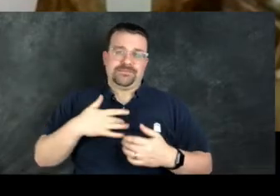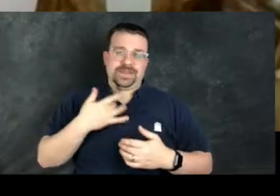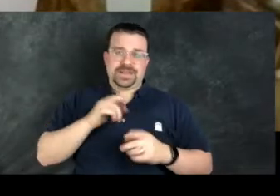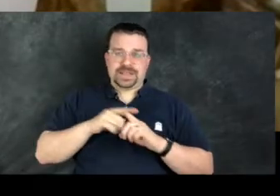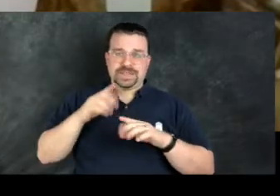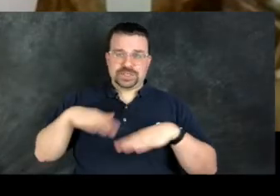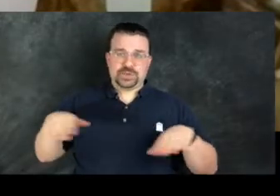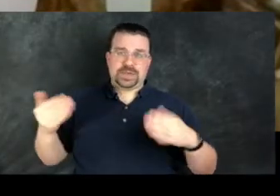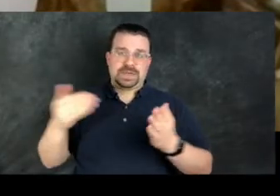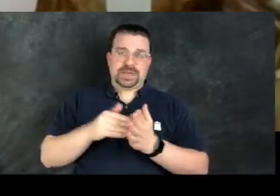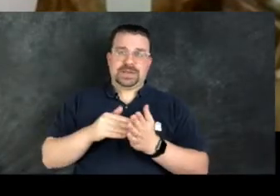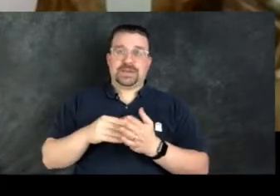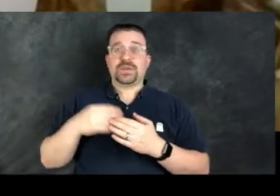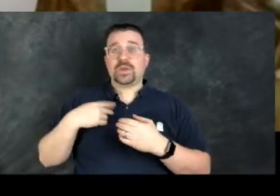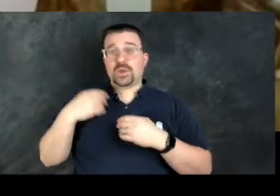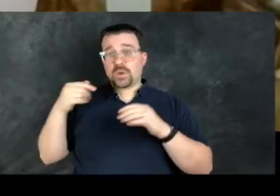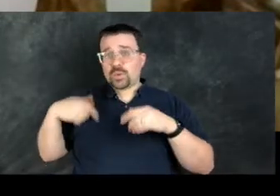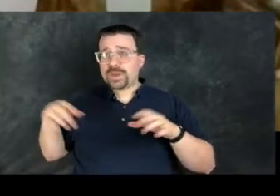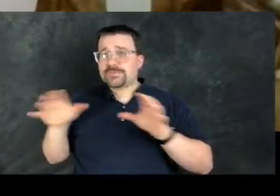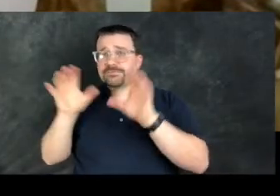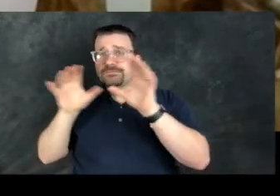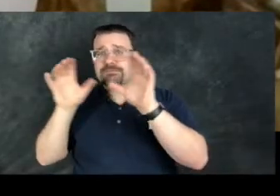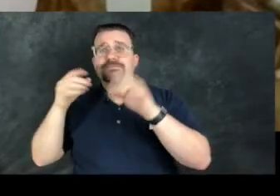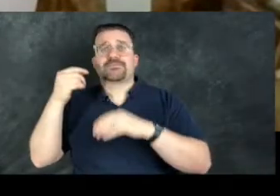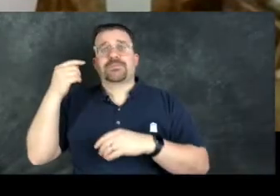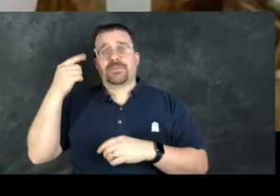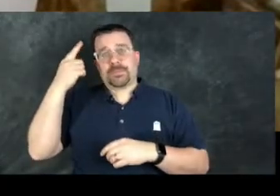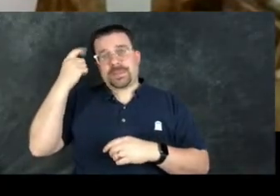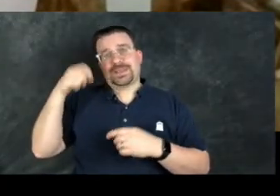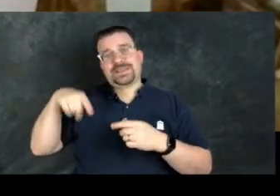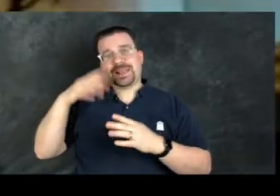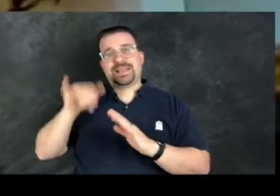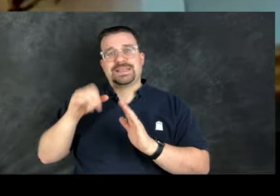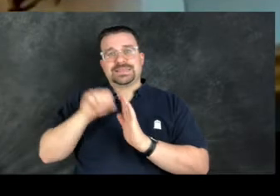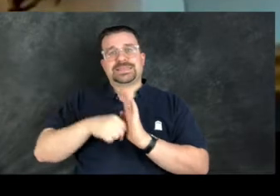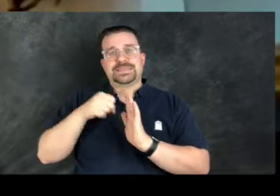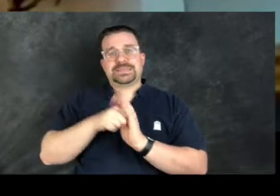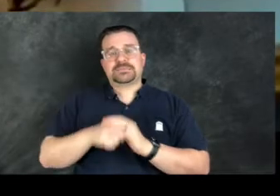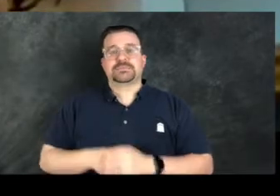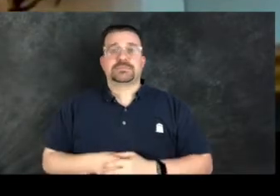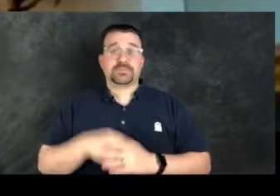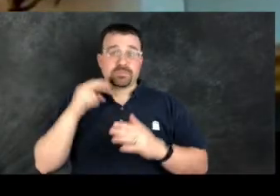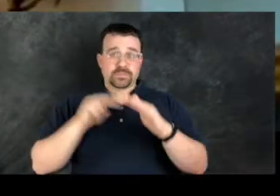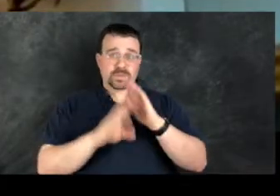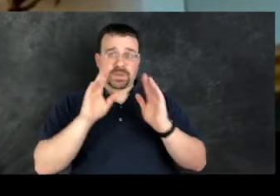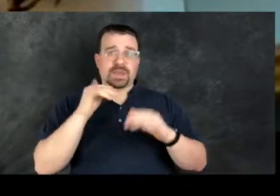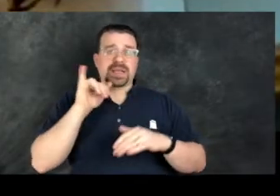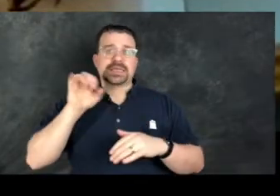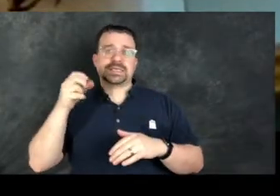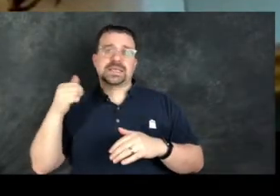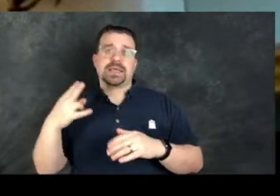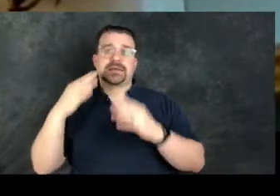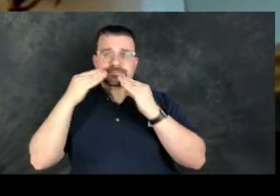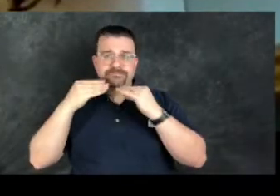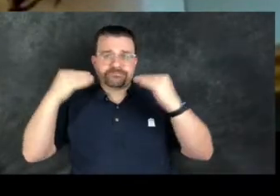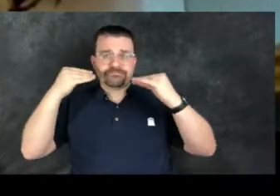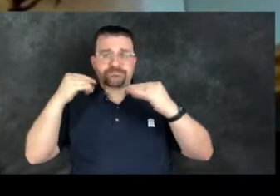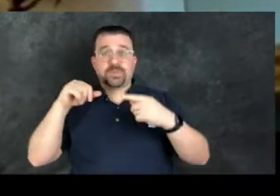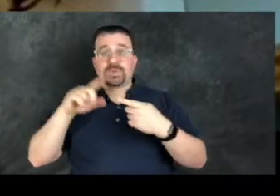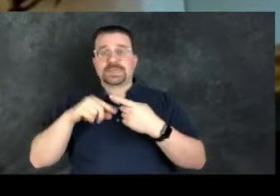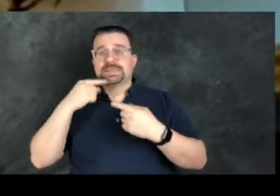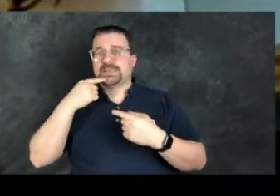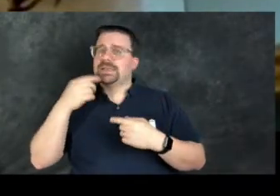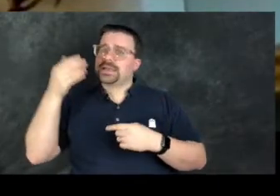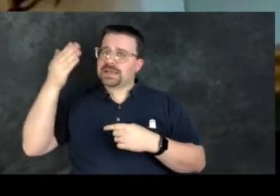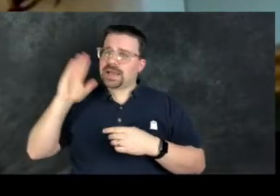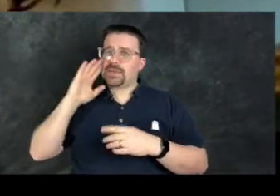deck our halls because company is coming. The prophet Isaiah smiled when he said,